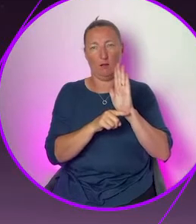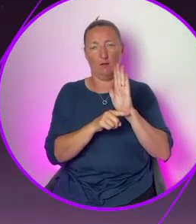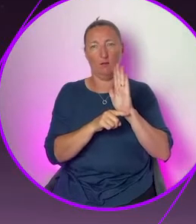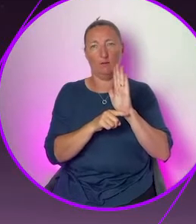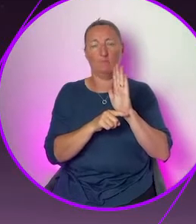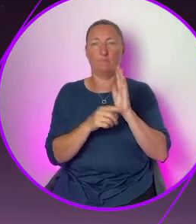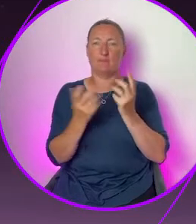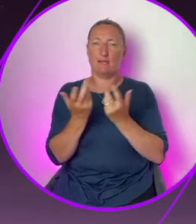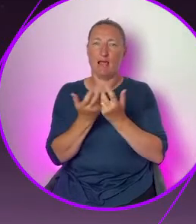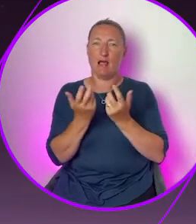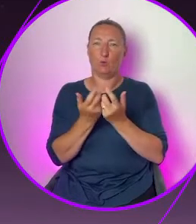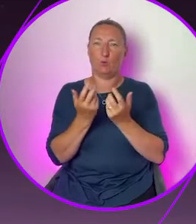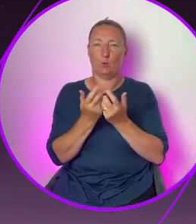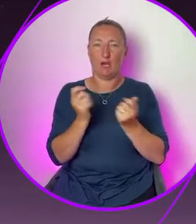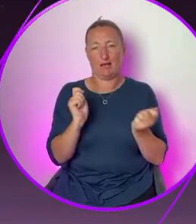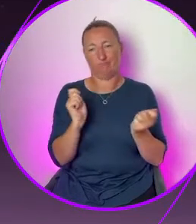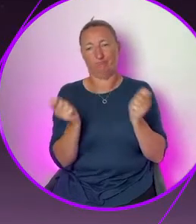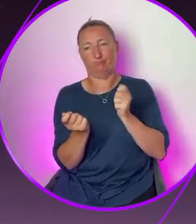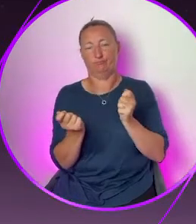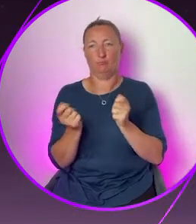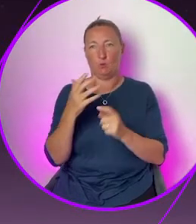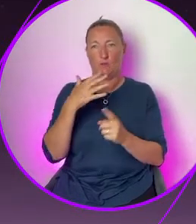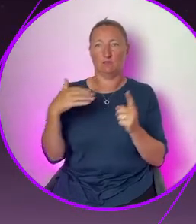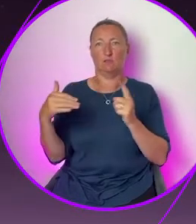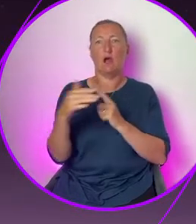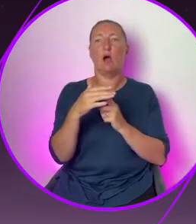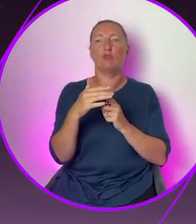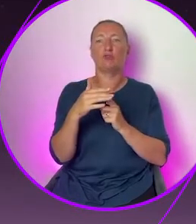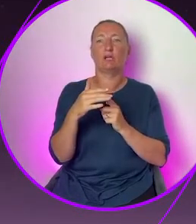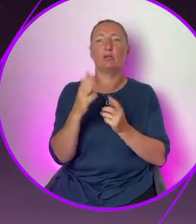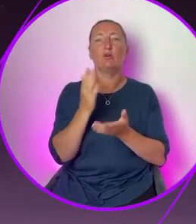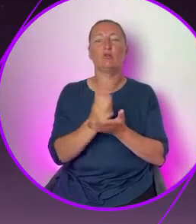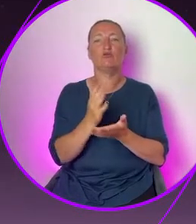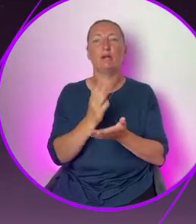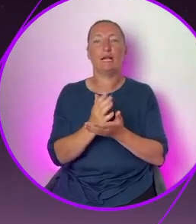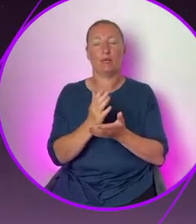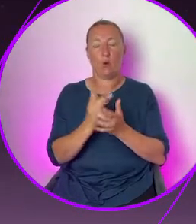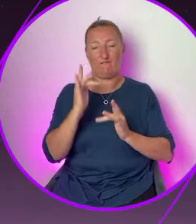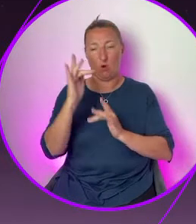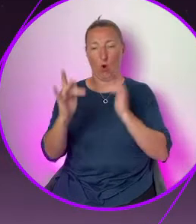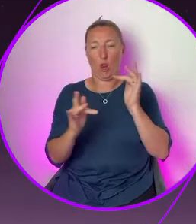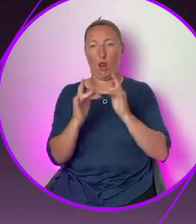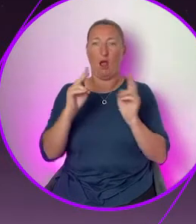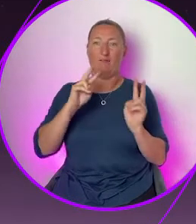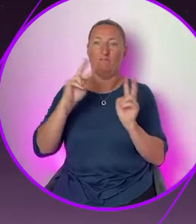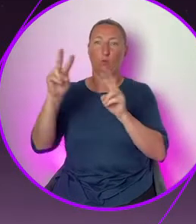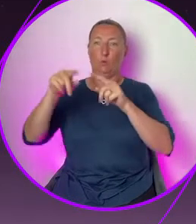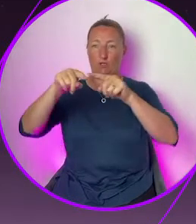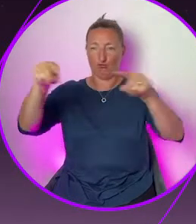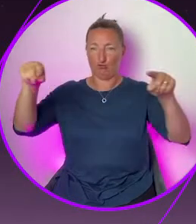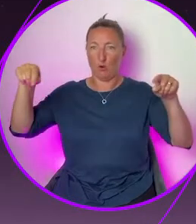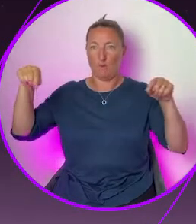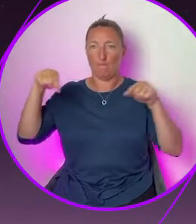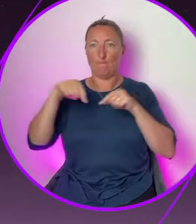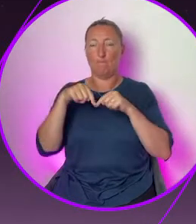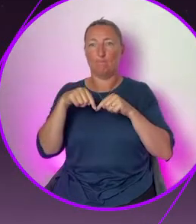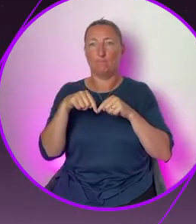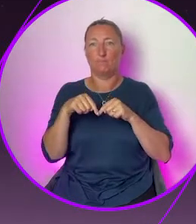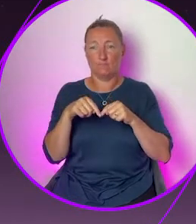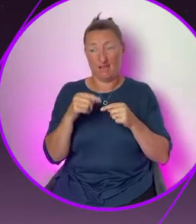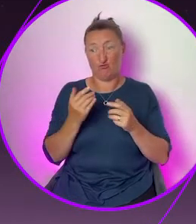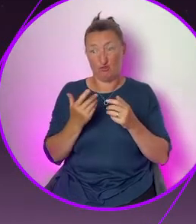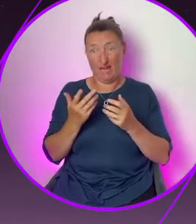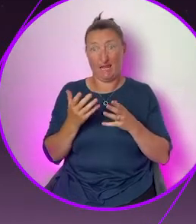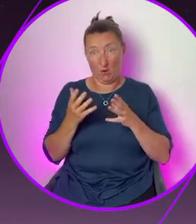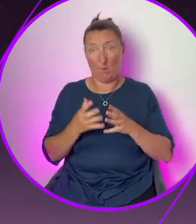twin scenario. So this is the logic of the online viewing room, which has surfaced during the pandemic months